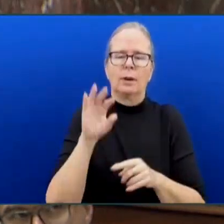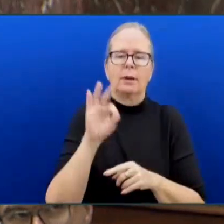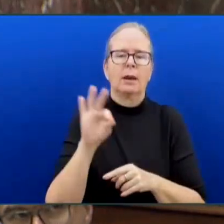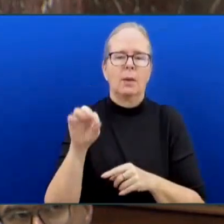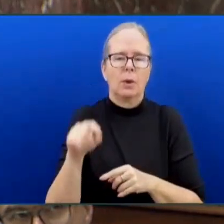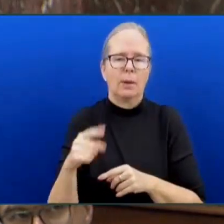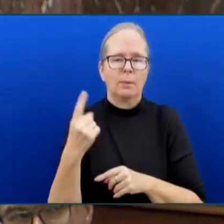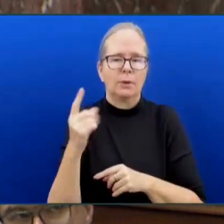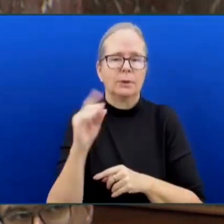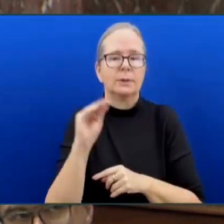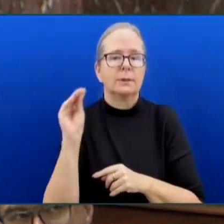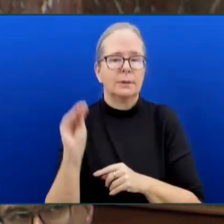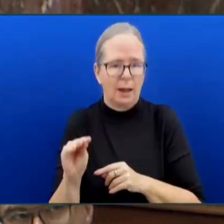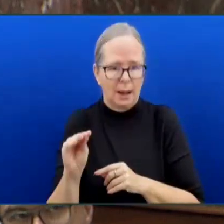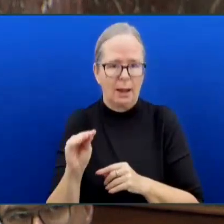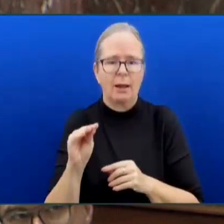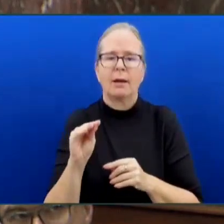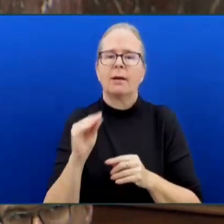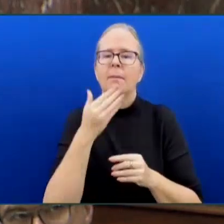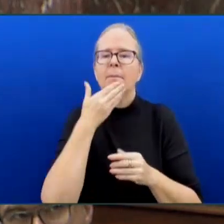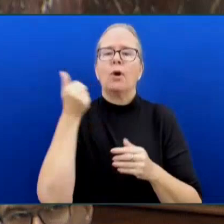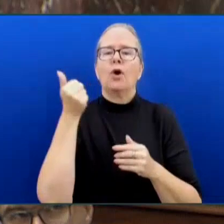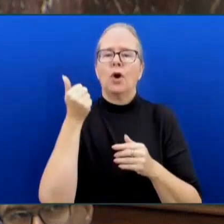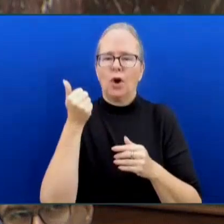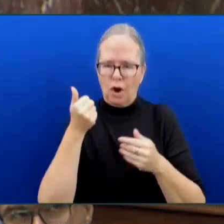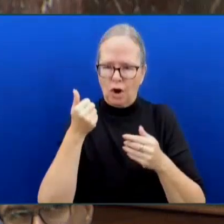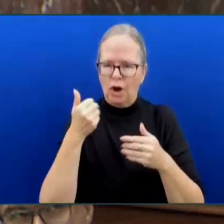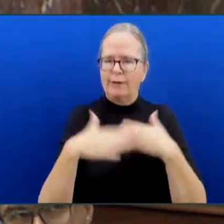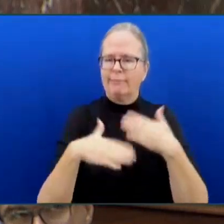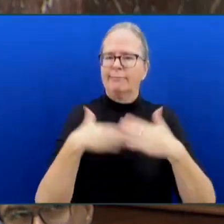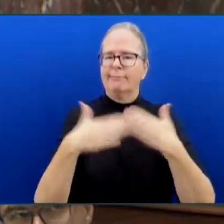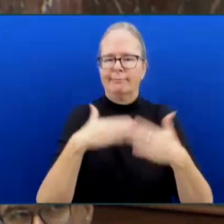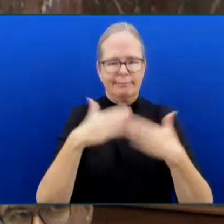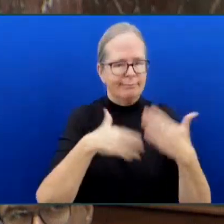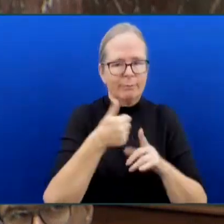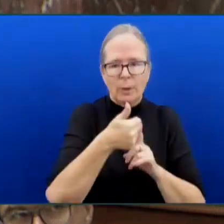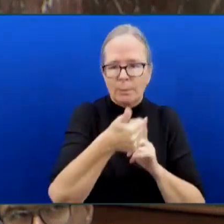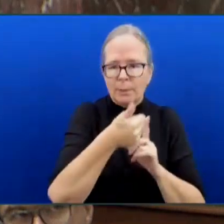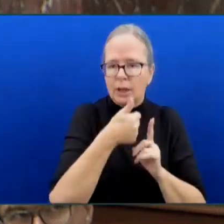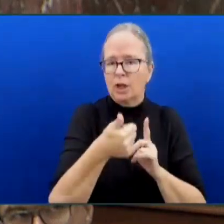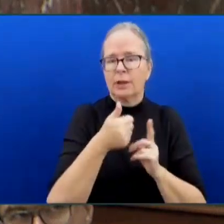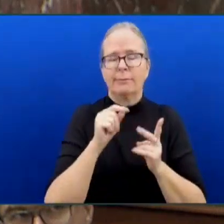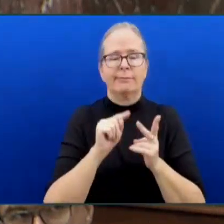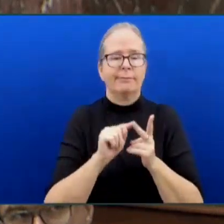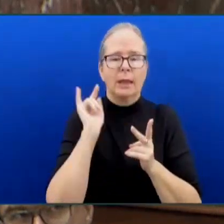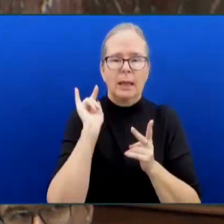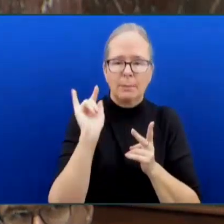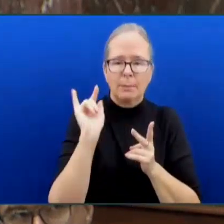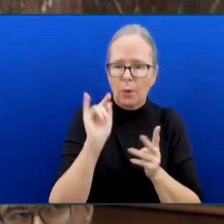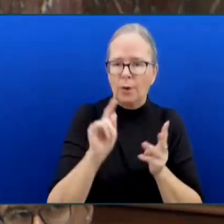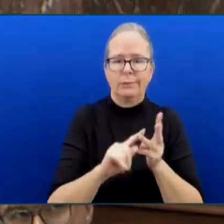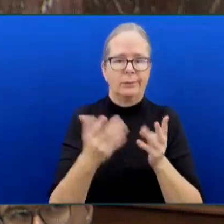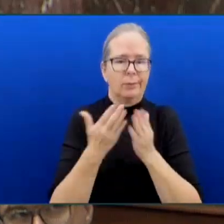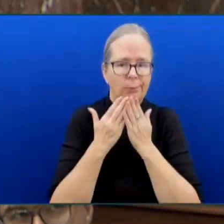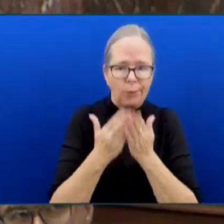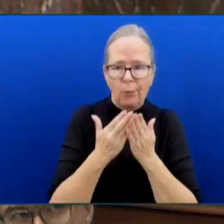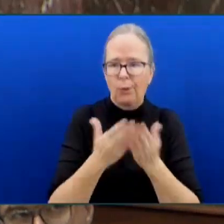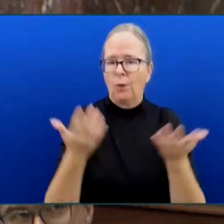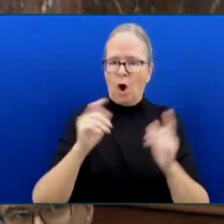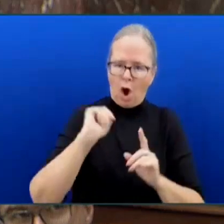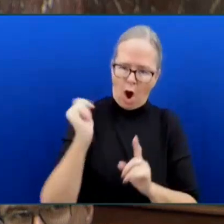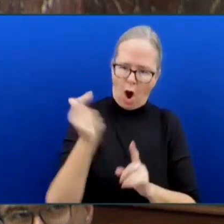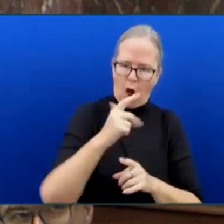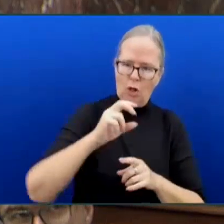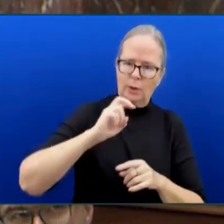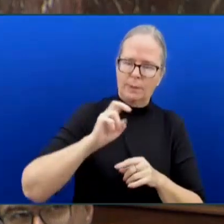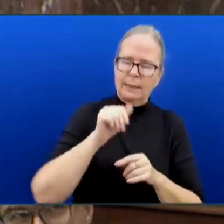pandemic. They had a wave of retirements during the COVID restrictions that has made life difficult. The HR freeze that goes back to skilled mariners